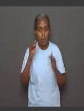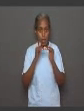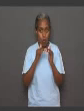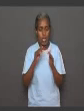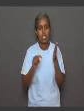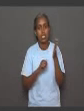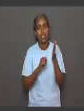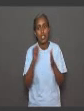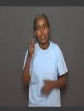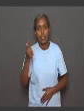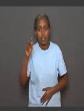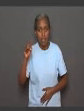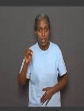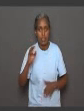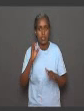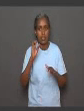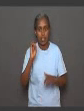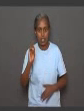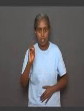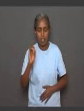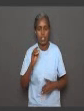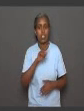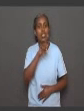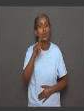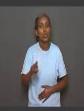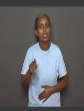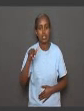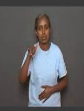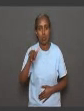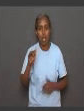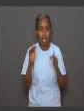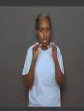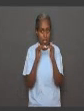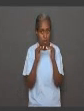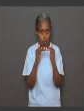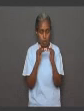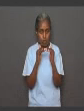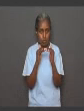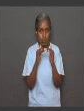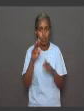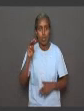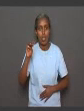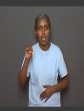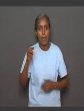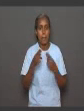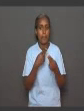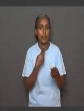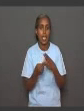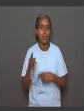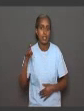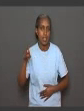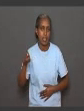tangent theta, and its equation is y is equal to m